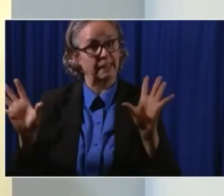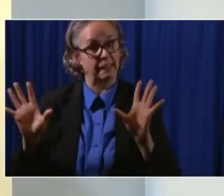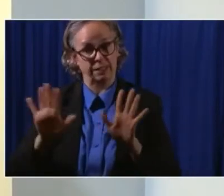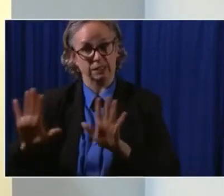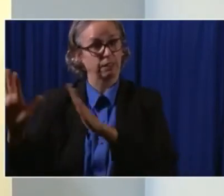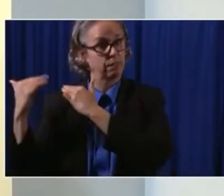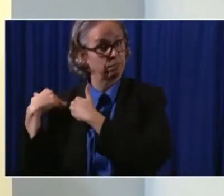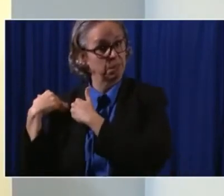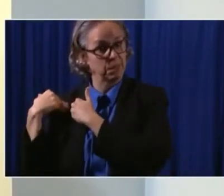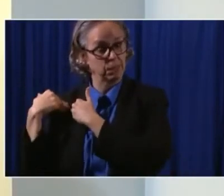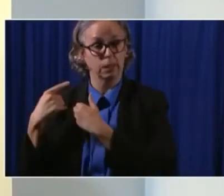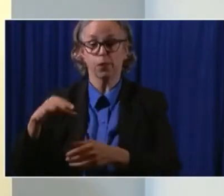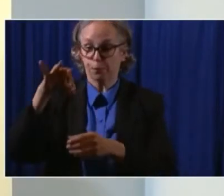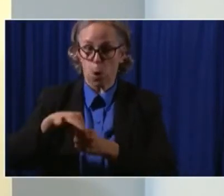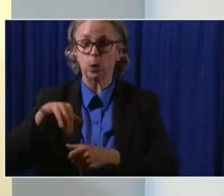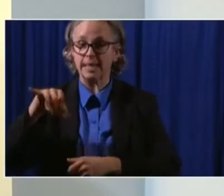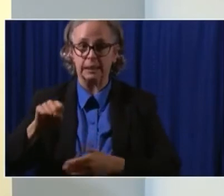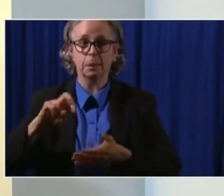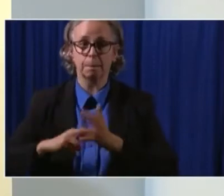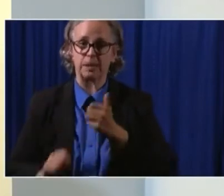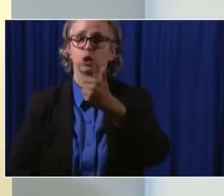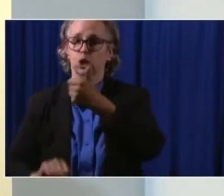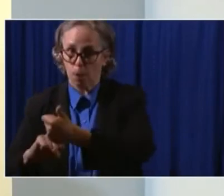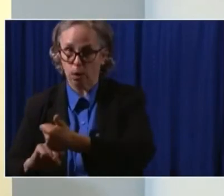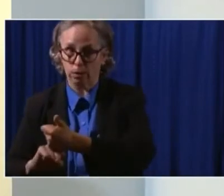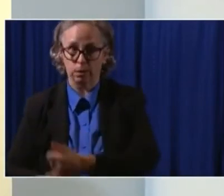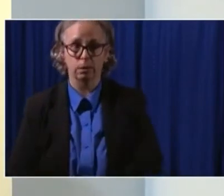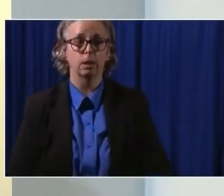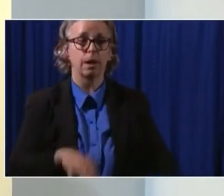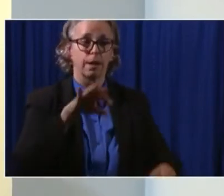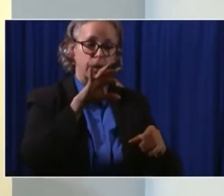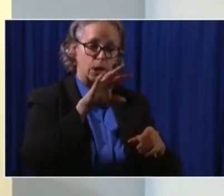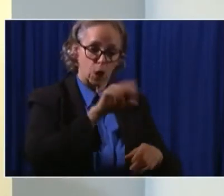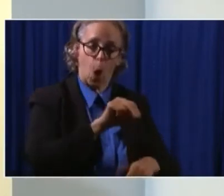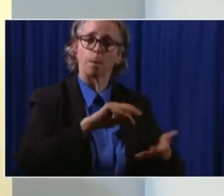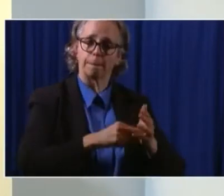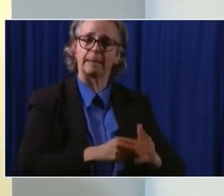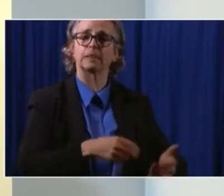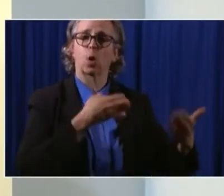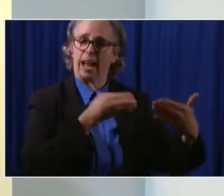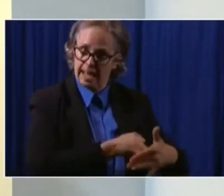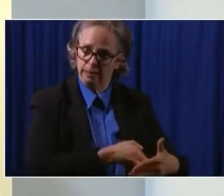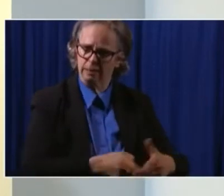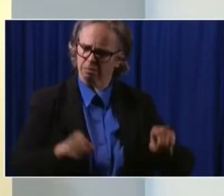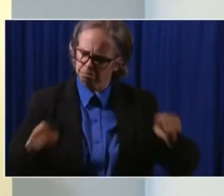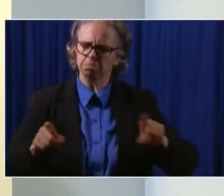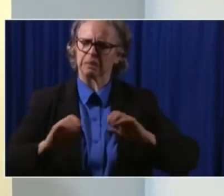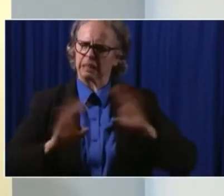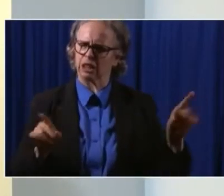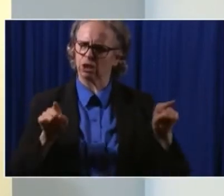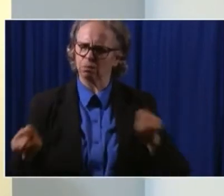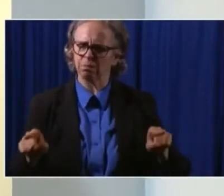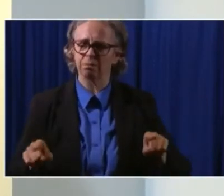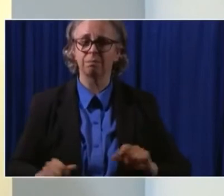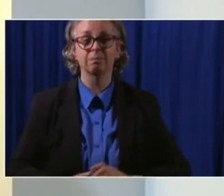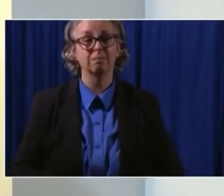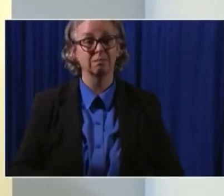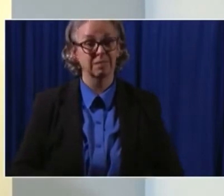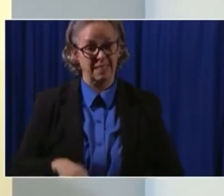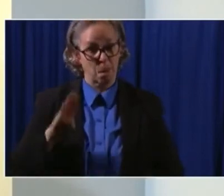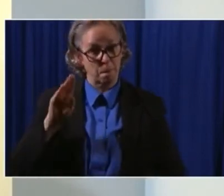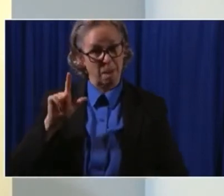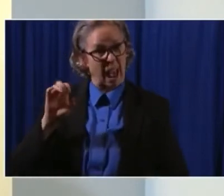making sure that the ballot language is clear. The Secretary of State plays a role in that. And then if the ballot board doesn't get it right, then the Supreme Court takes that up. You